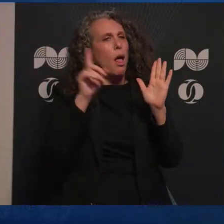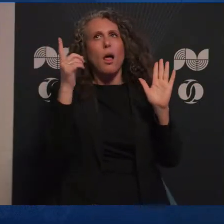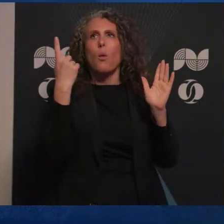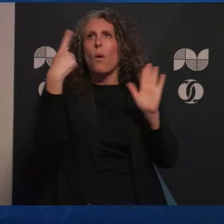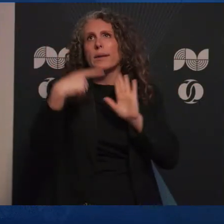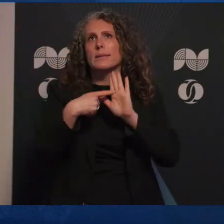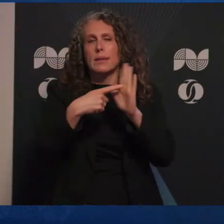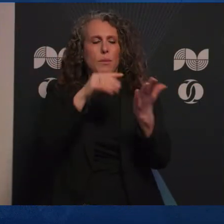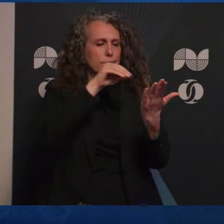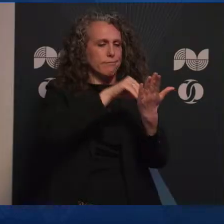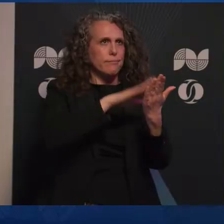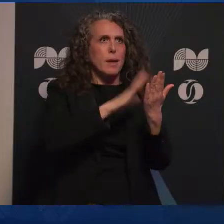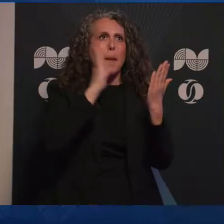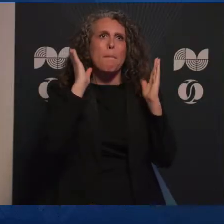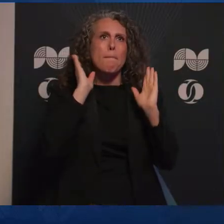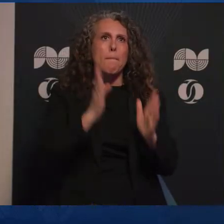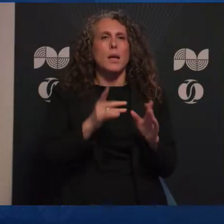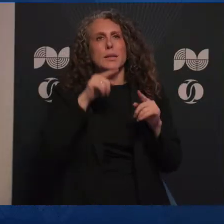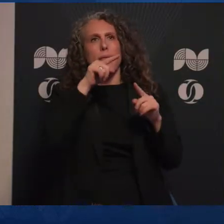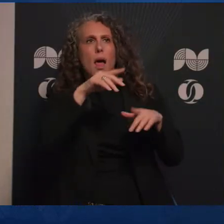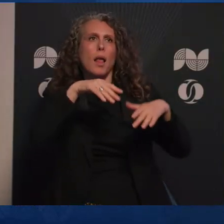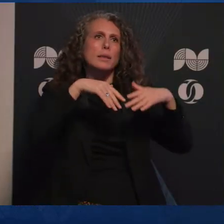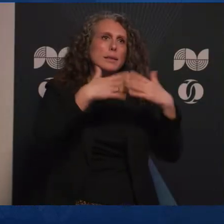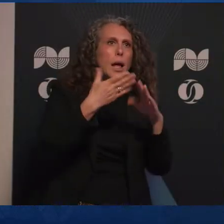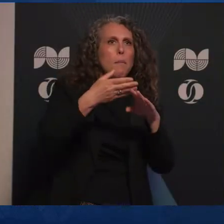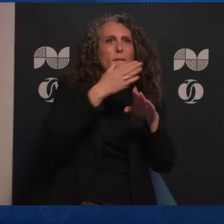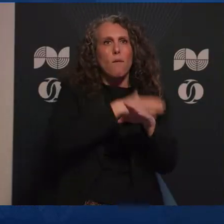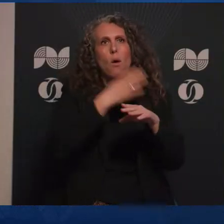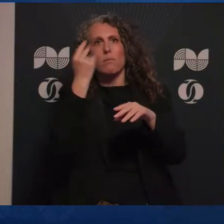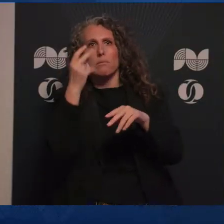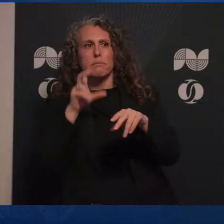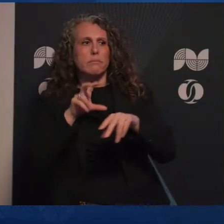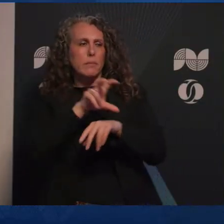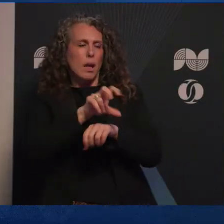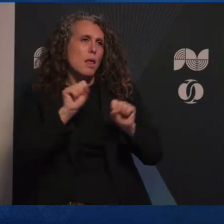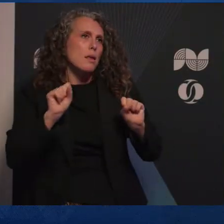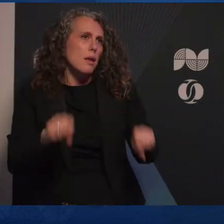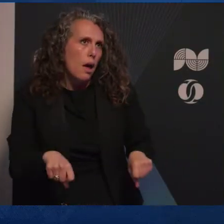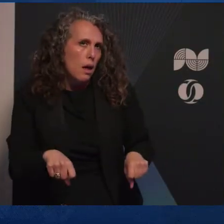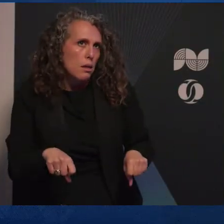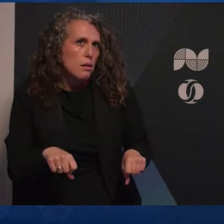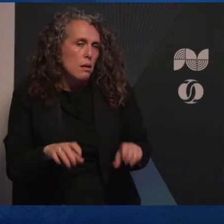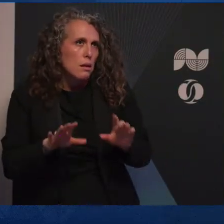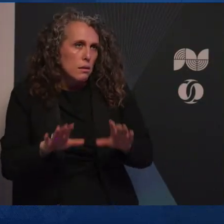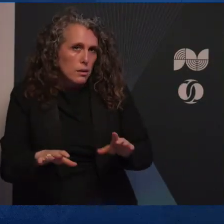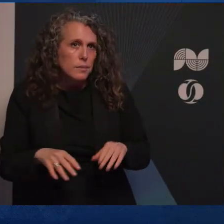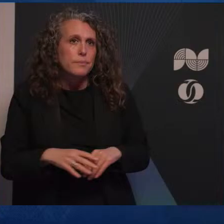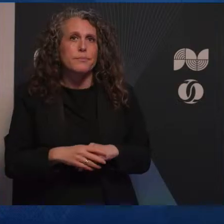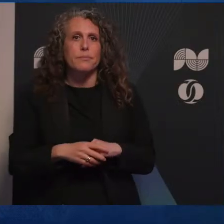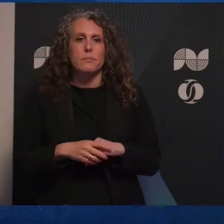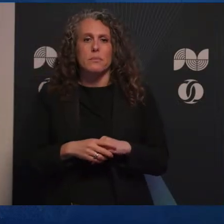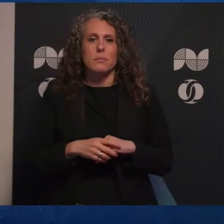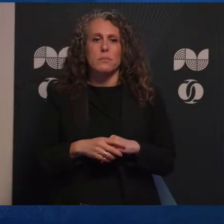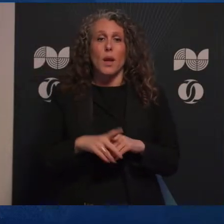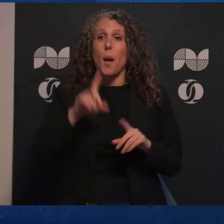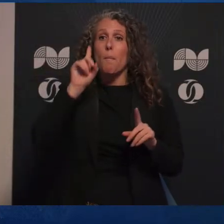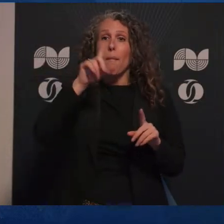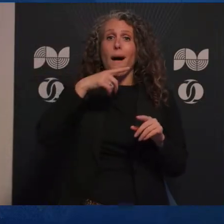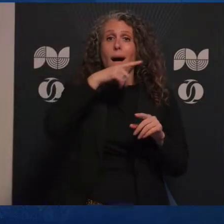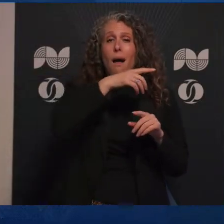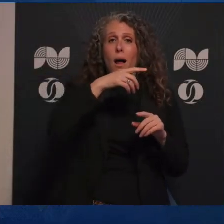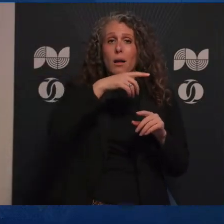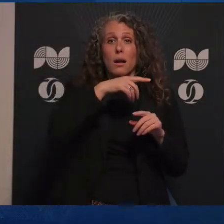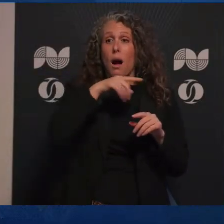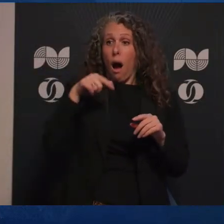for succeed a certain investment, a certain goal, and the bureaucracy not allowed you to